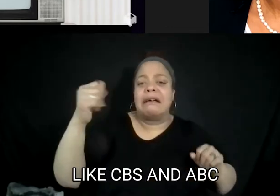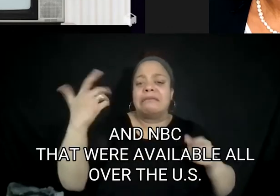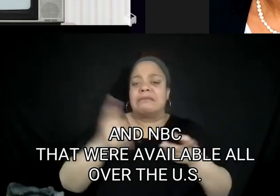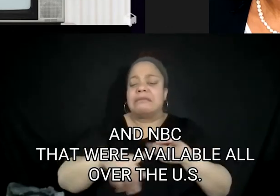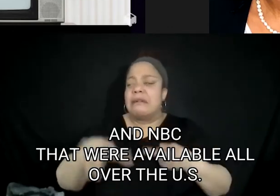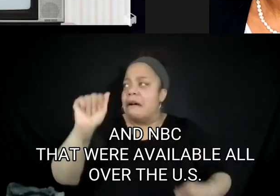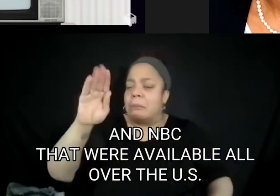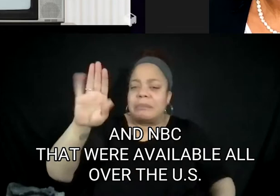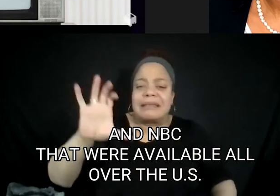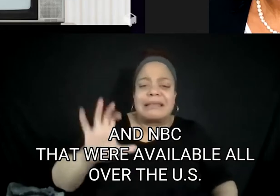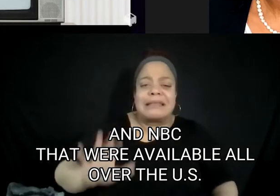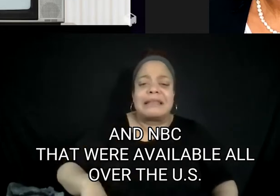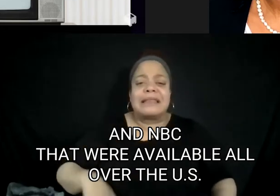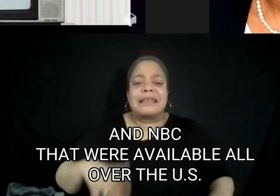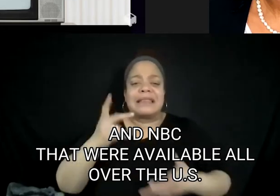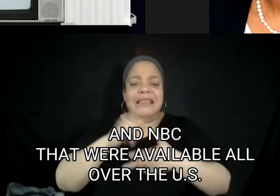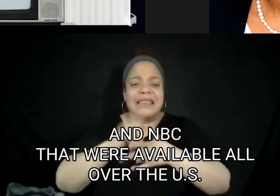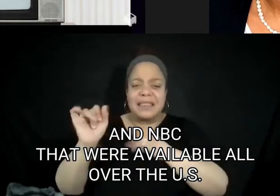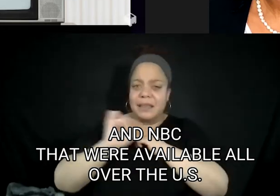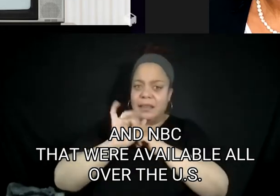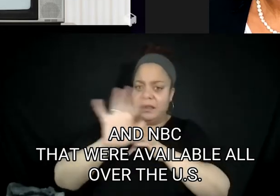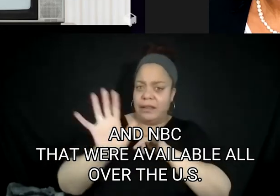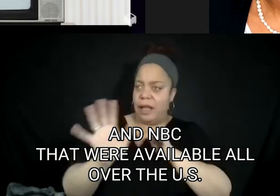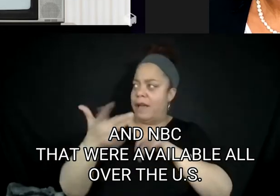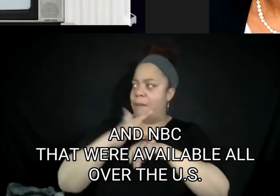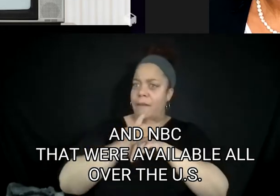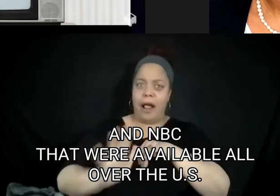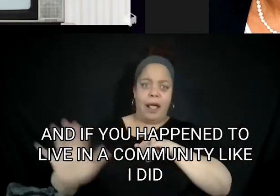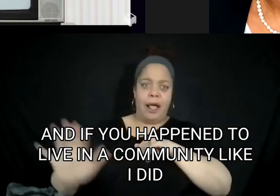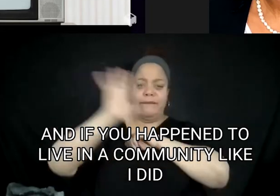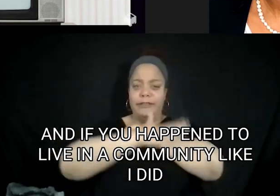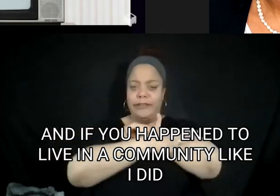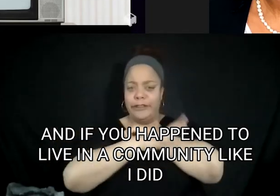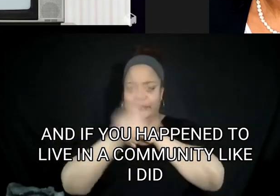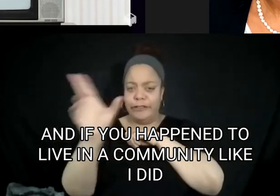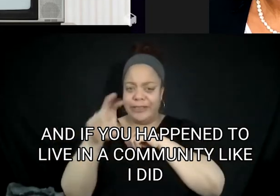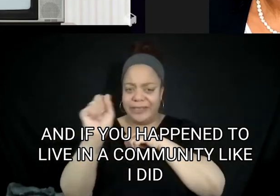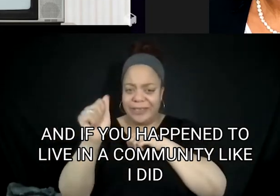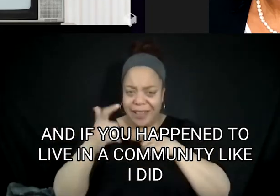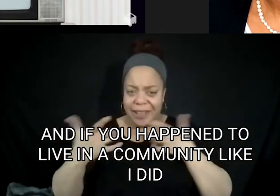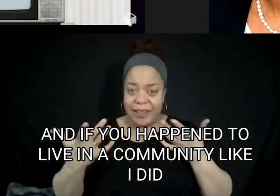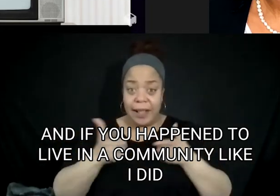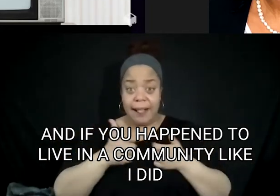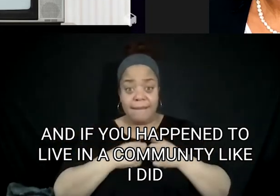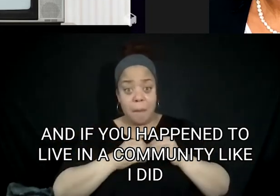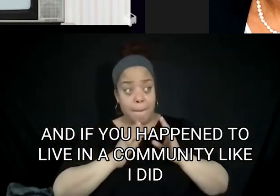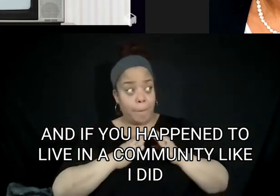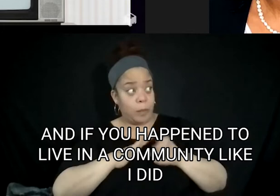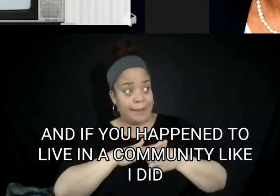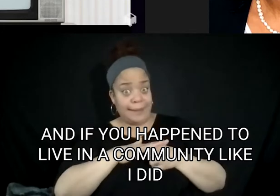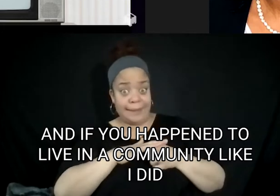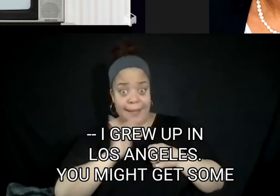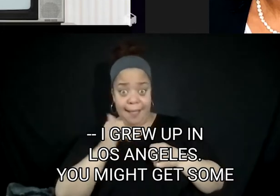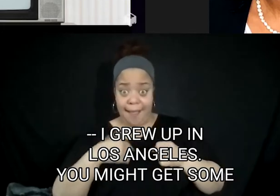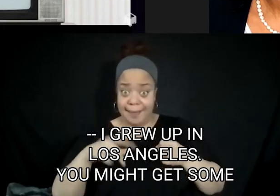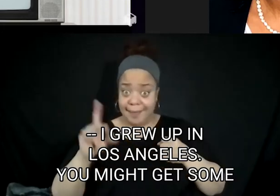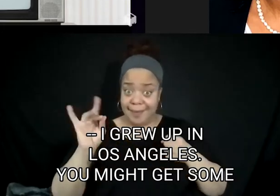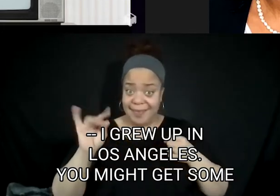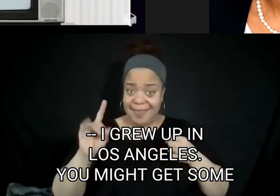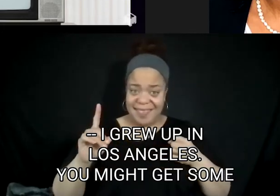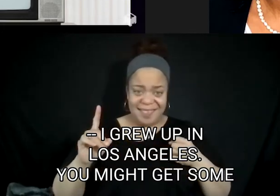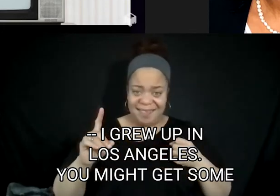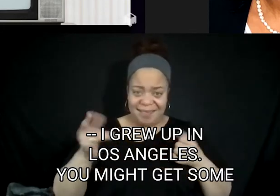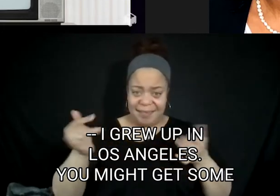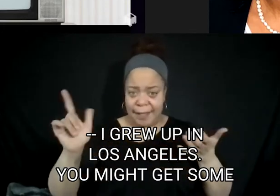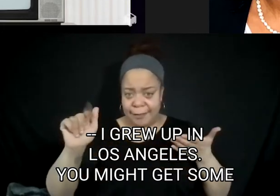in a community like I did, I grew up in Los Angeles, you know, you might get some more local channels, you know, so you might get the Spanish language